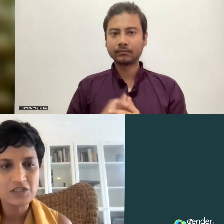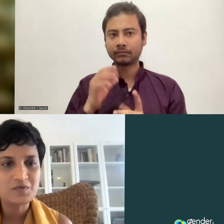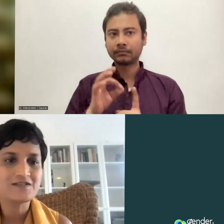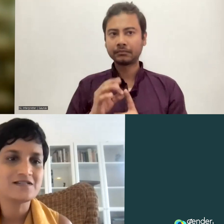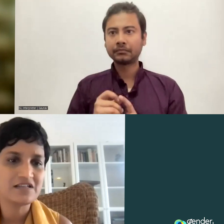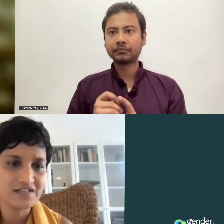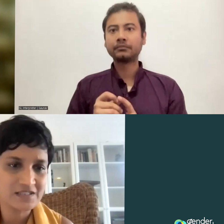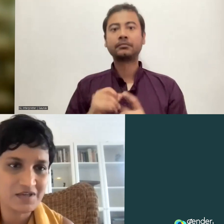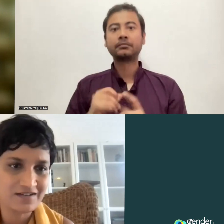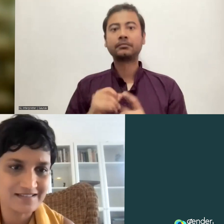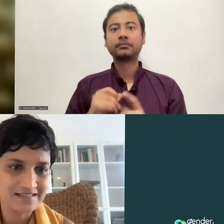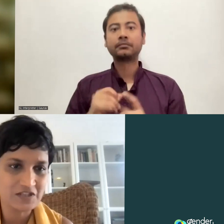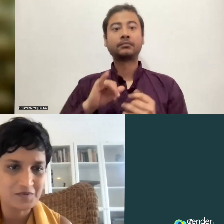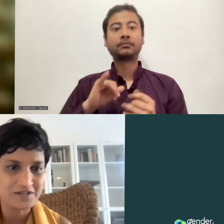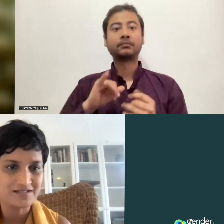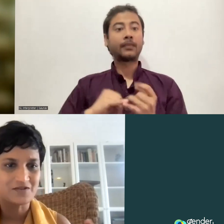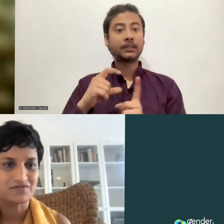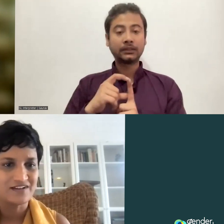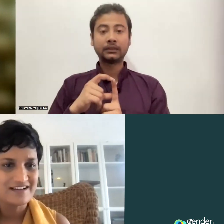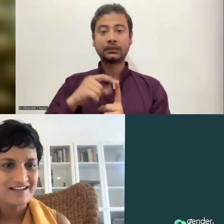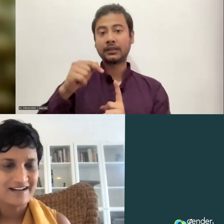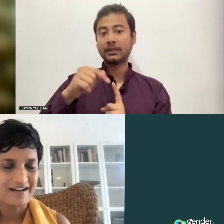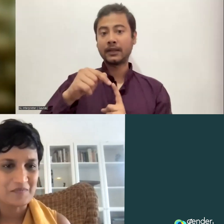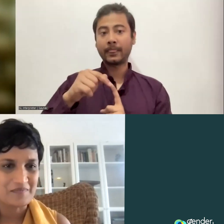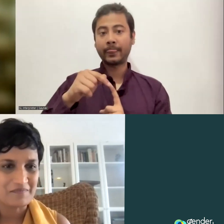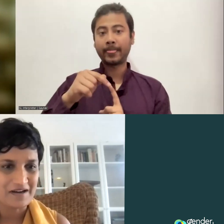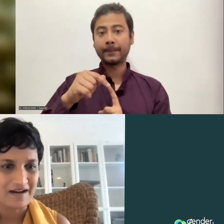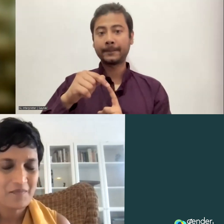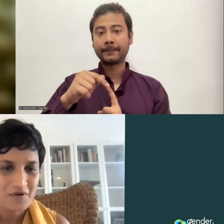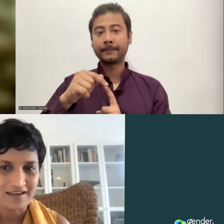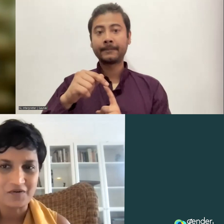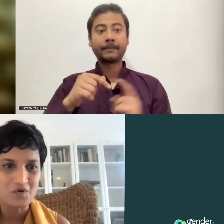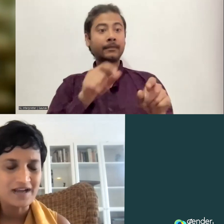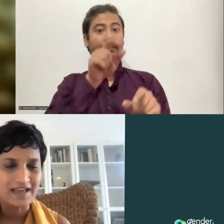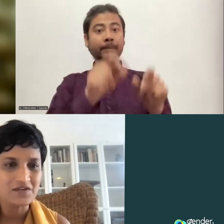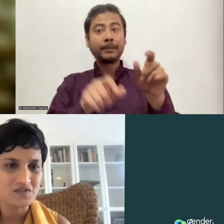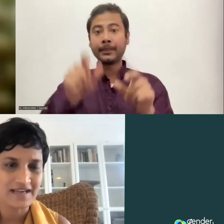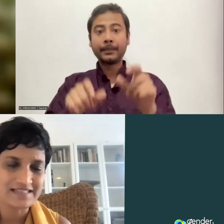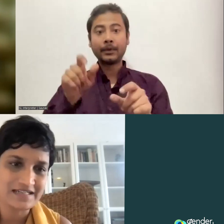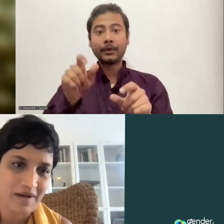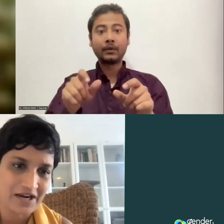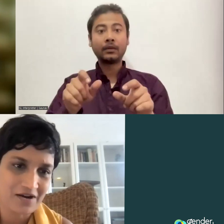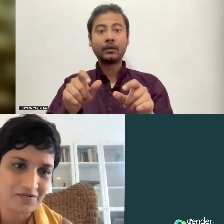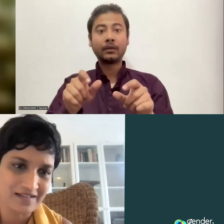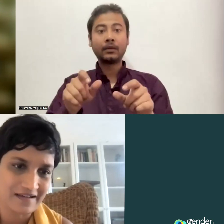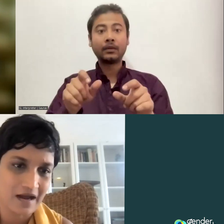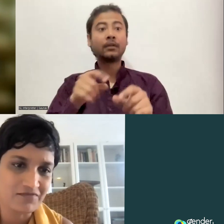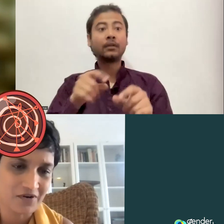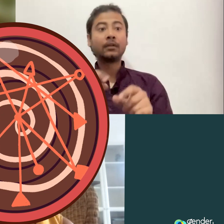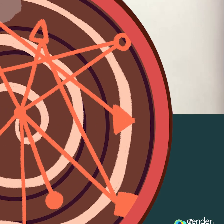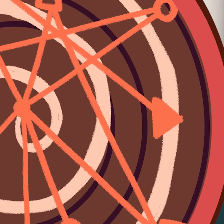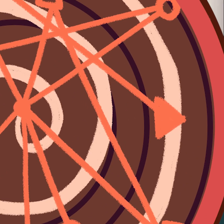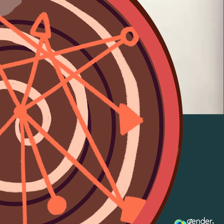on each person's lived experiences, each person's sort of upbringing, or what kind of society and background that they